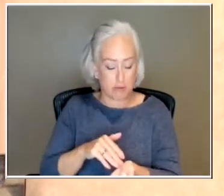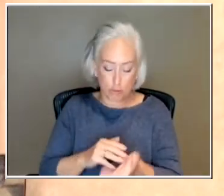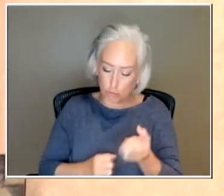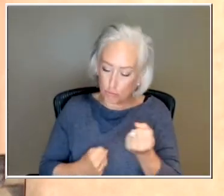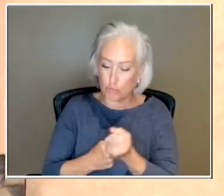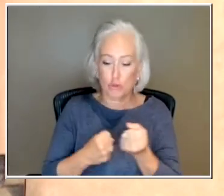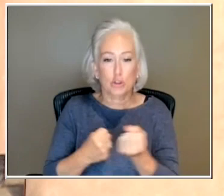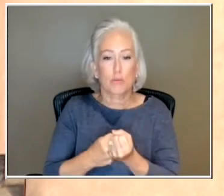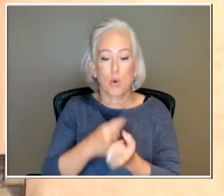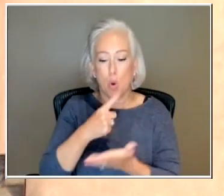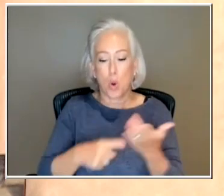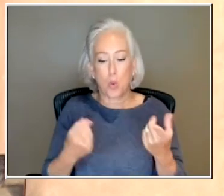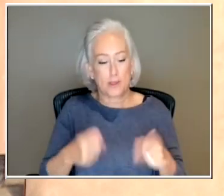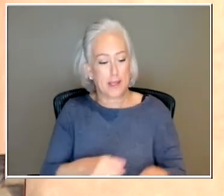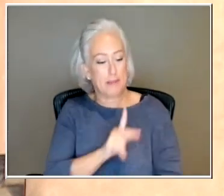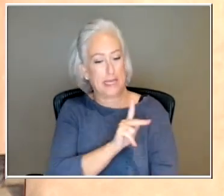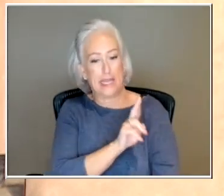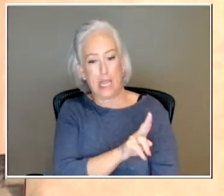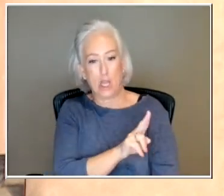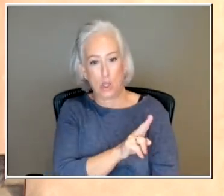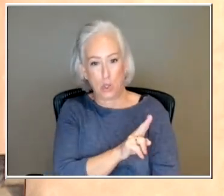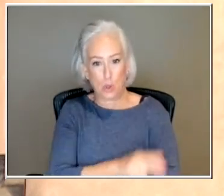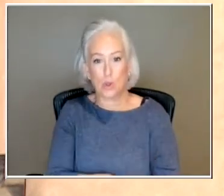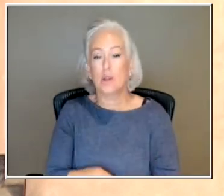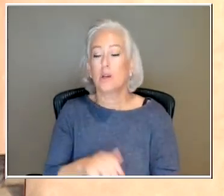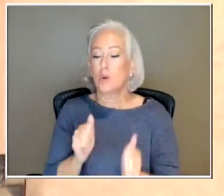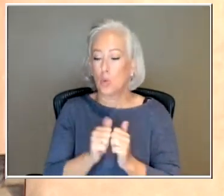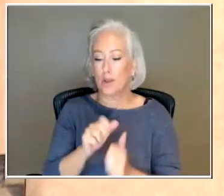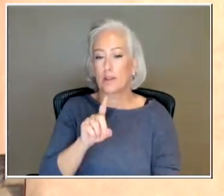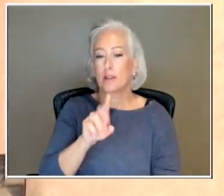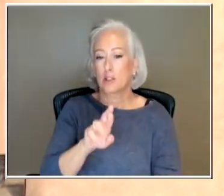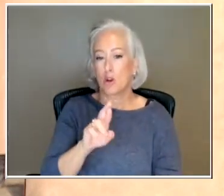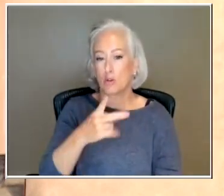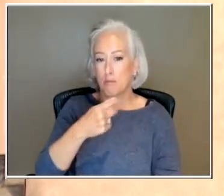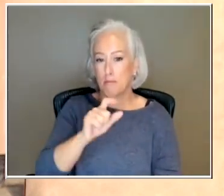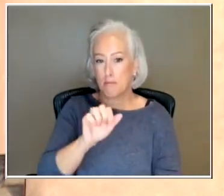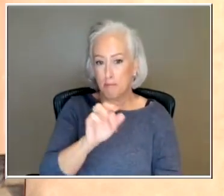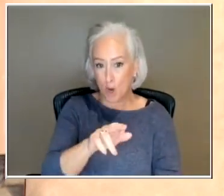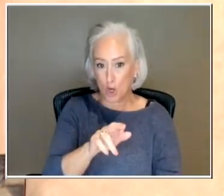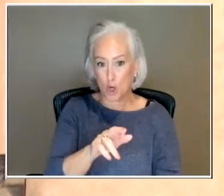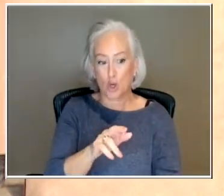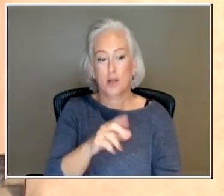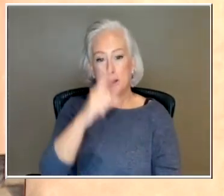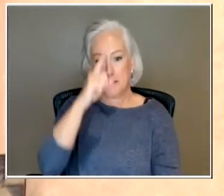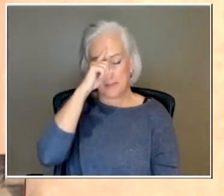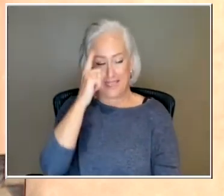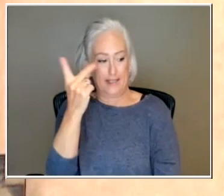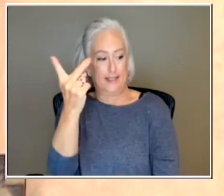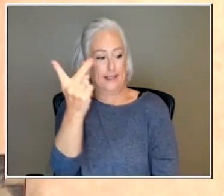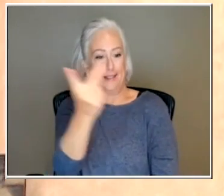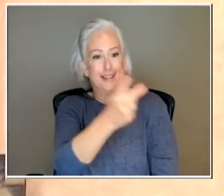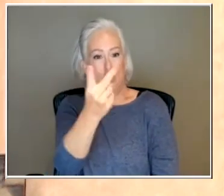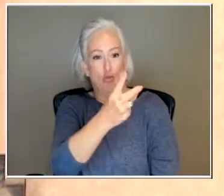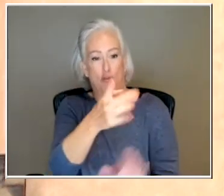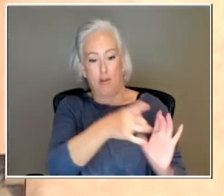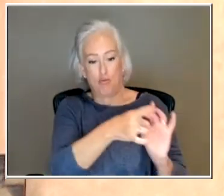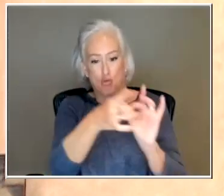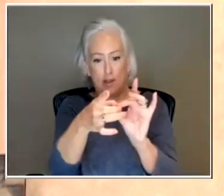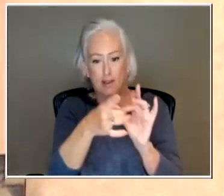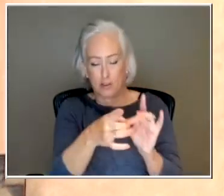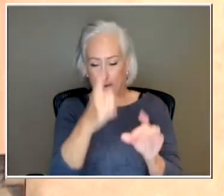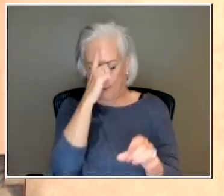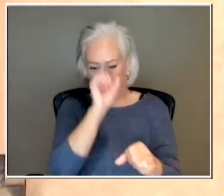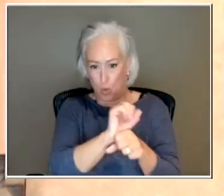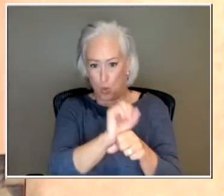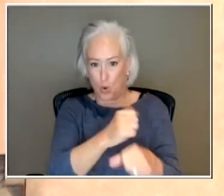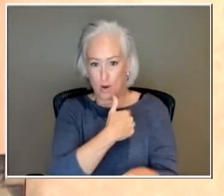supportive of what was going on at KU and Dr. Parker, because he'd had a working relationship with them as well. But going